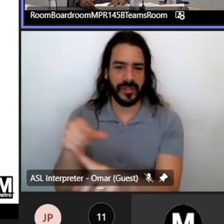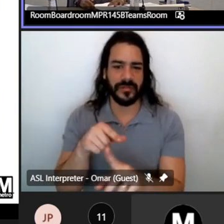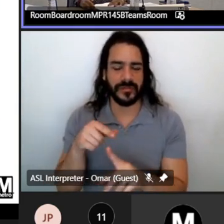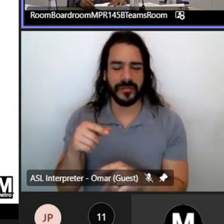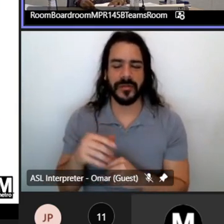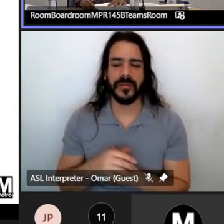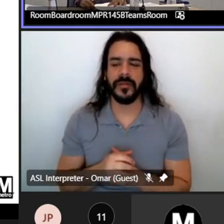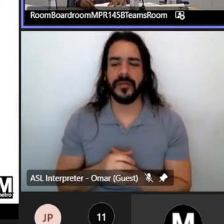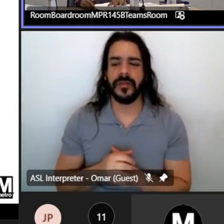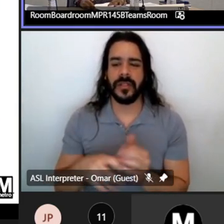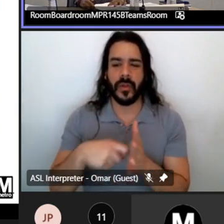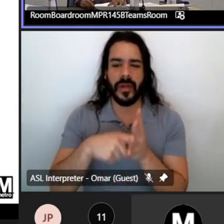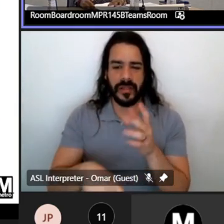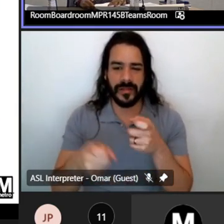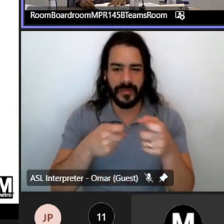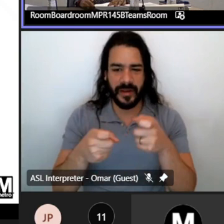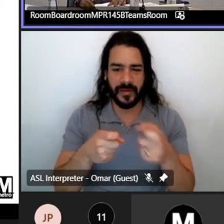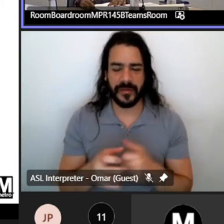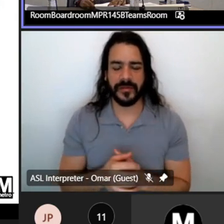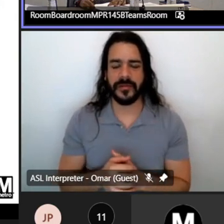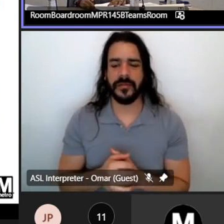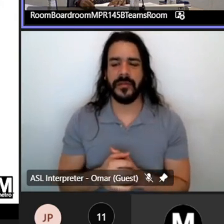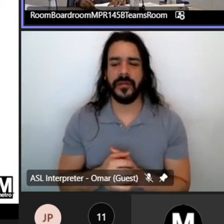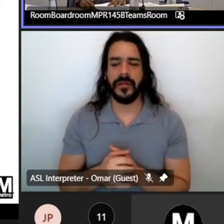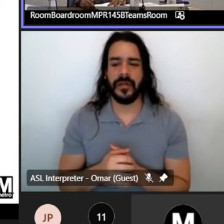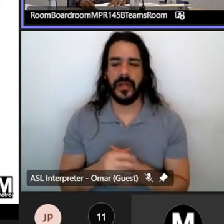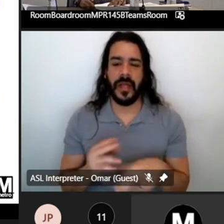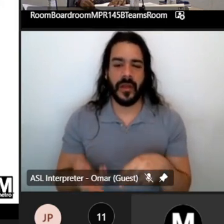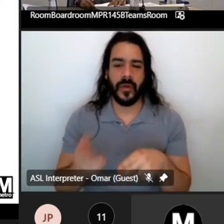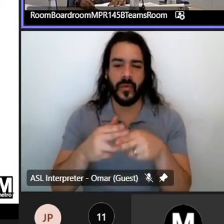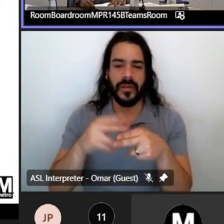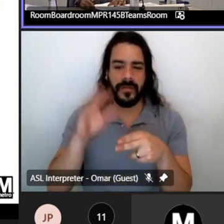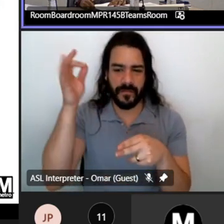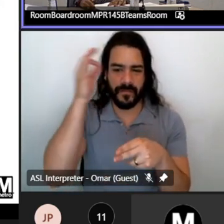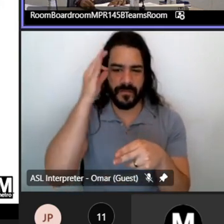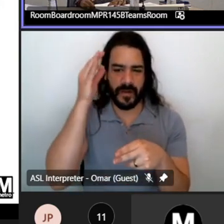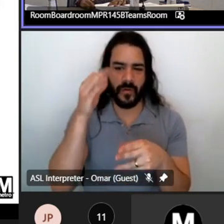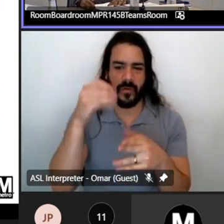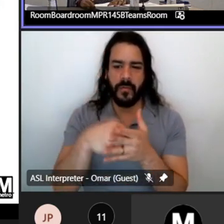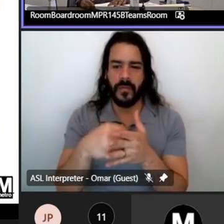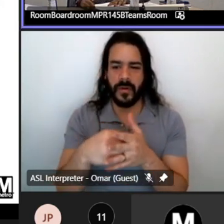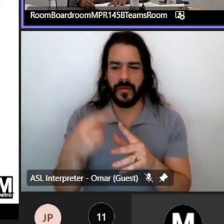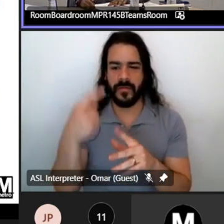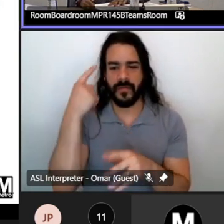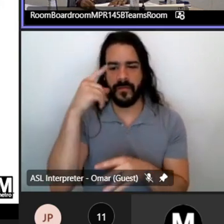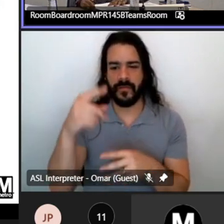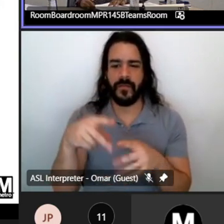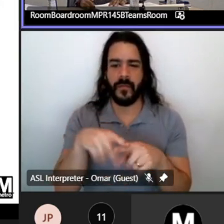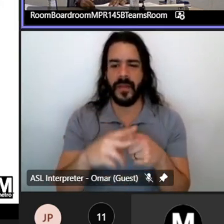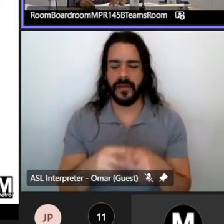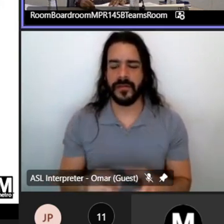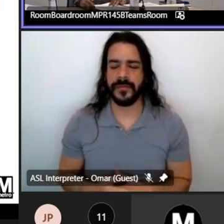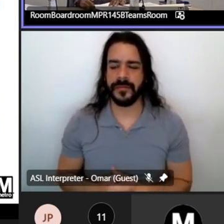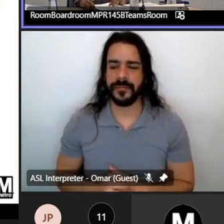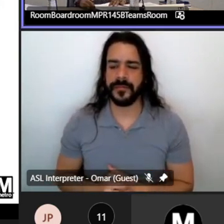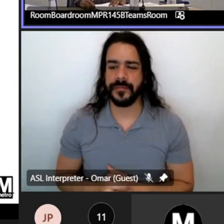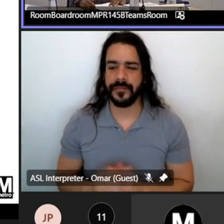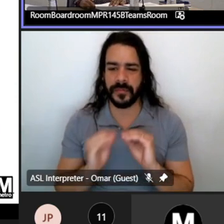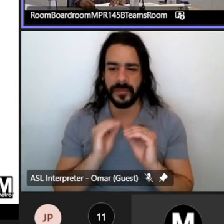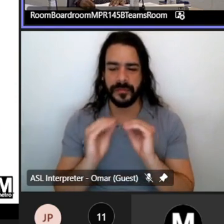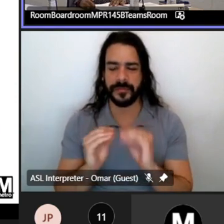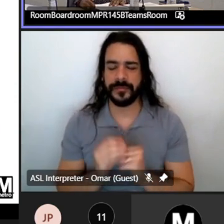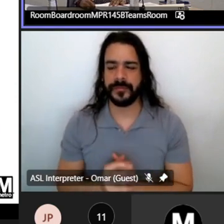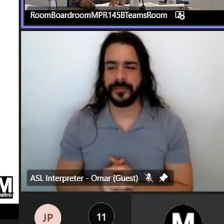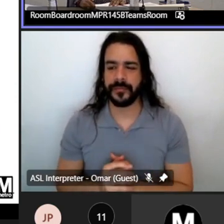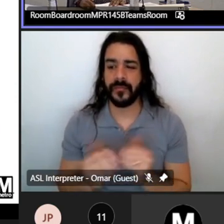optimization initiatives, expense management, and increased federal formula funding for maintenance. In addition,